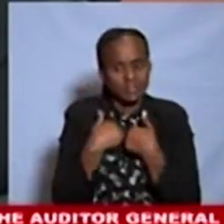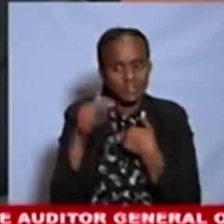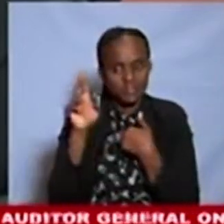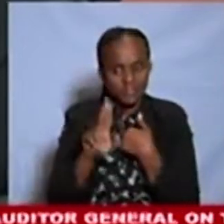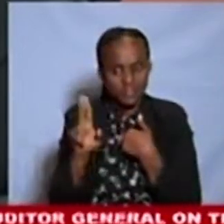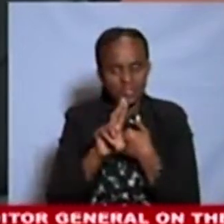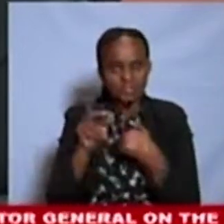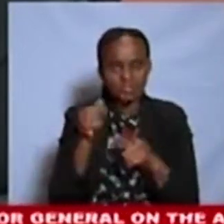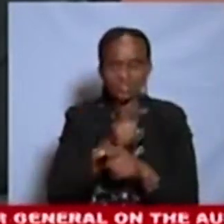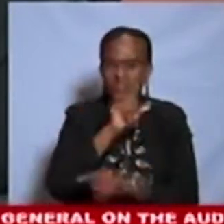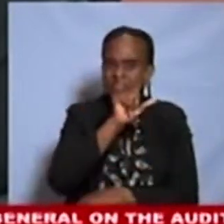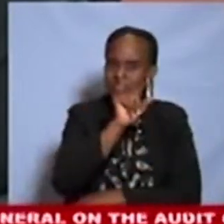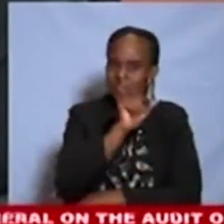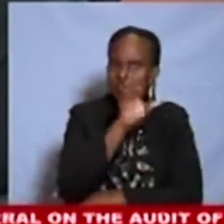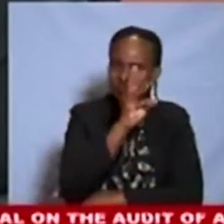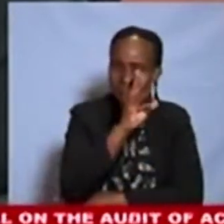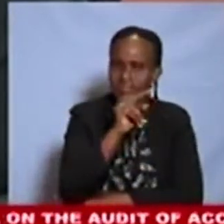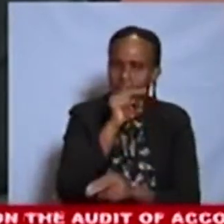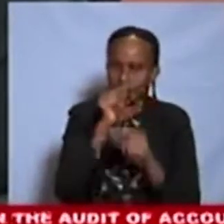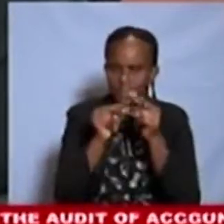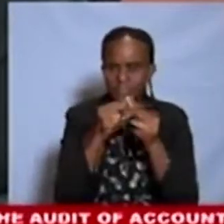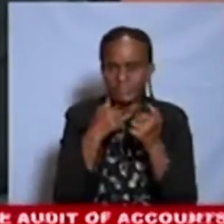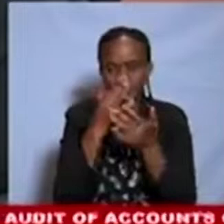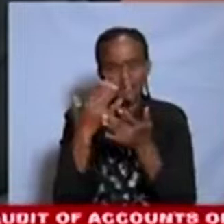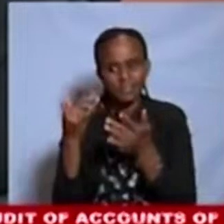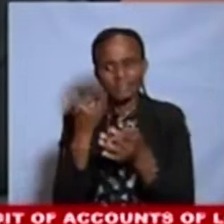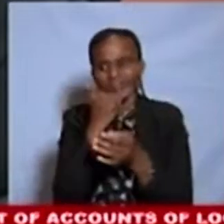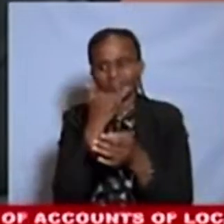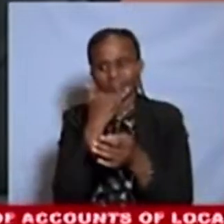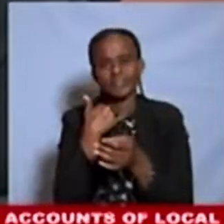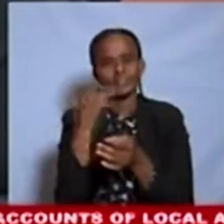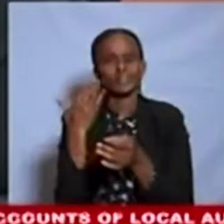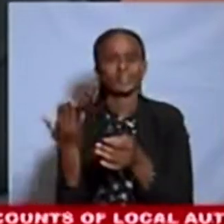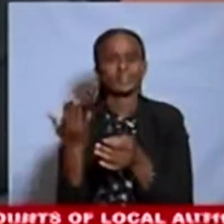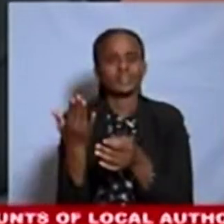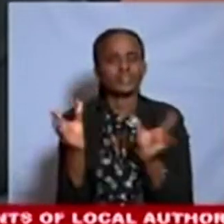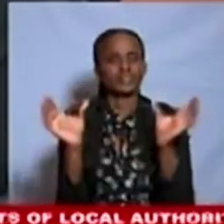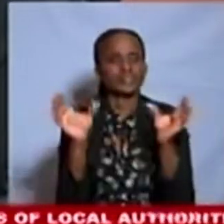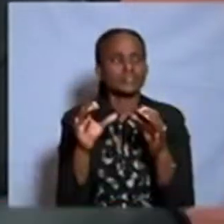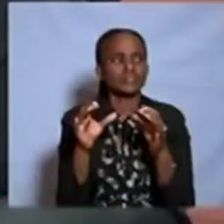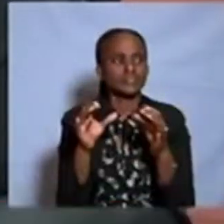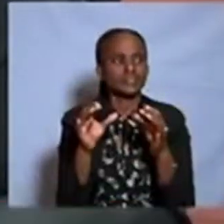it from 2016, meaning there must be something wrong as a council.